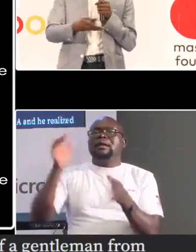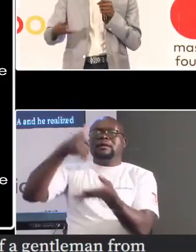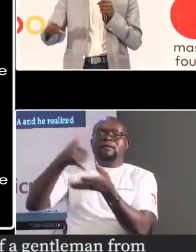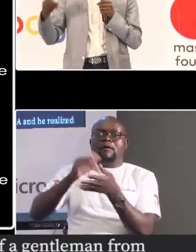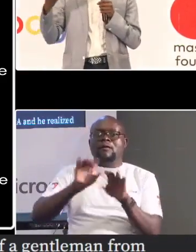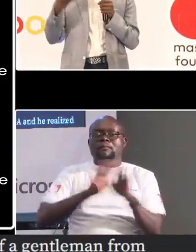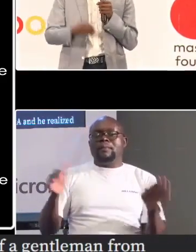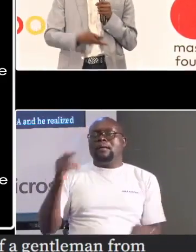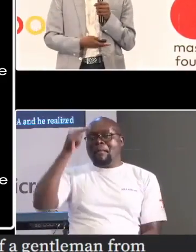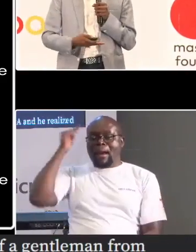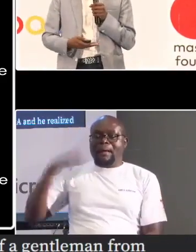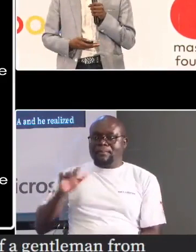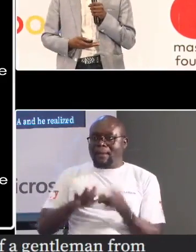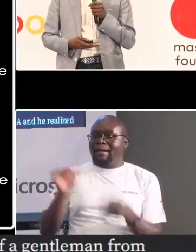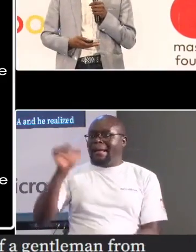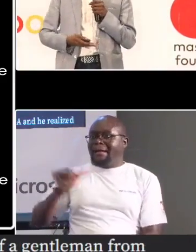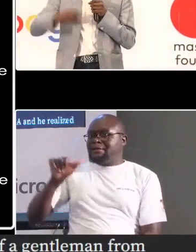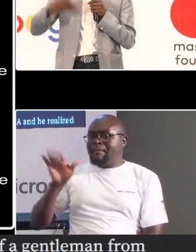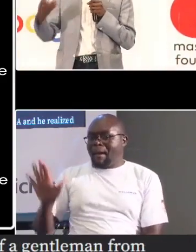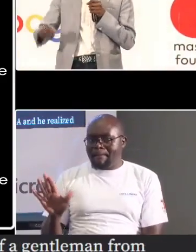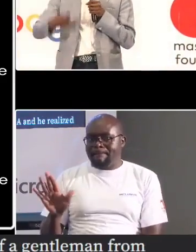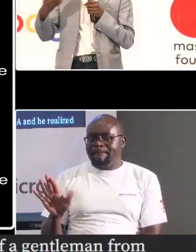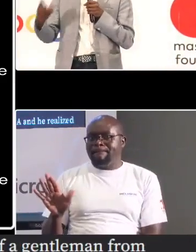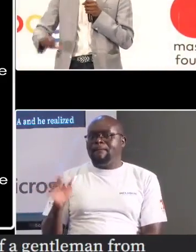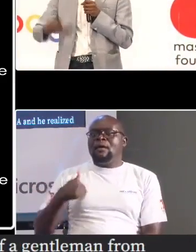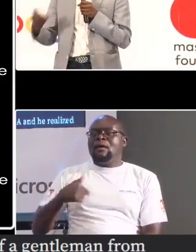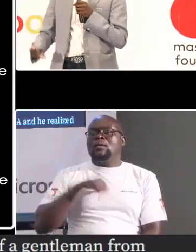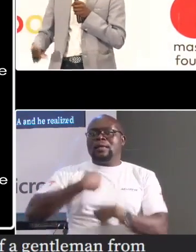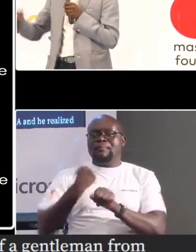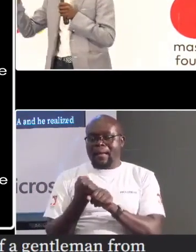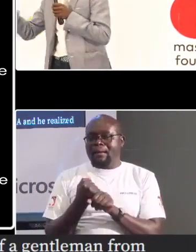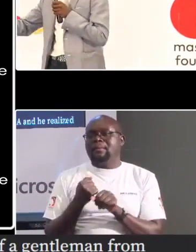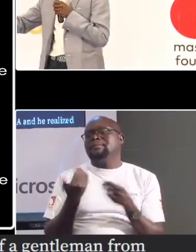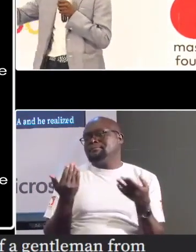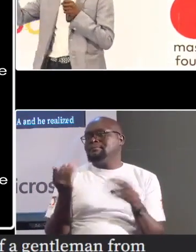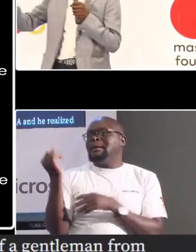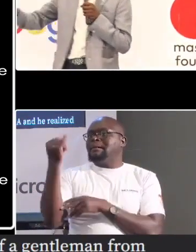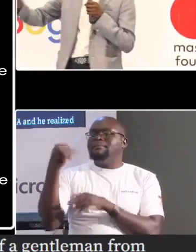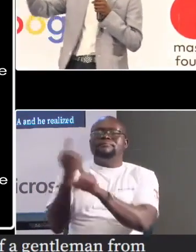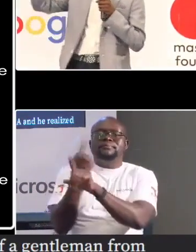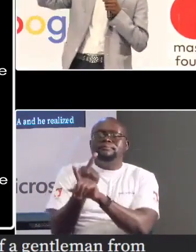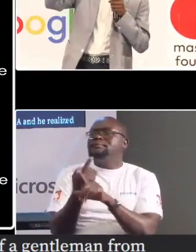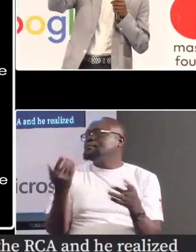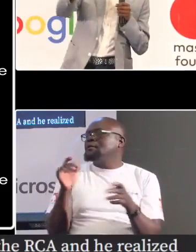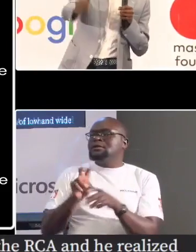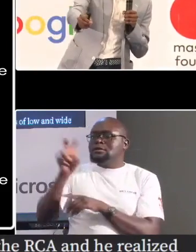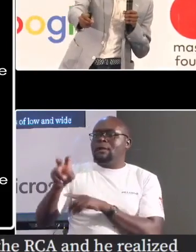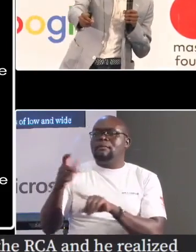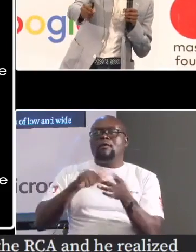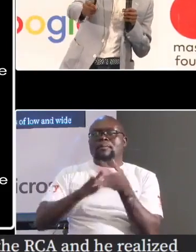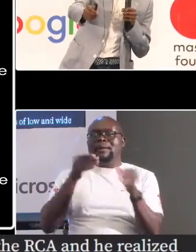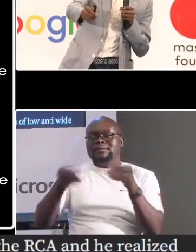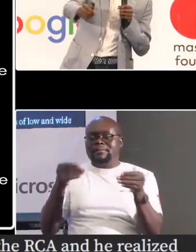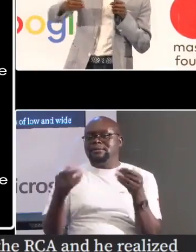black people and East Asians. So he redesigned glasses. Glasses have jumped from being a